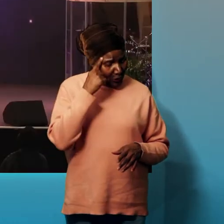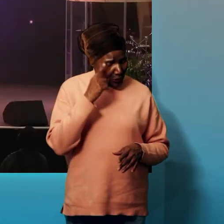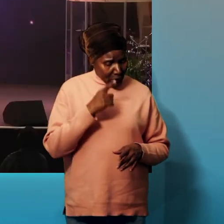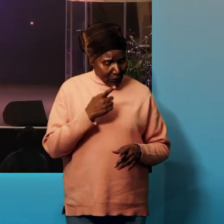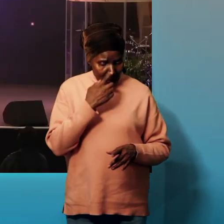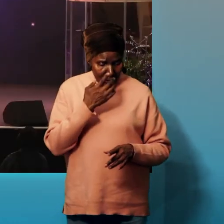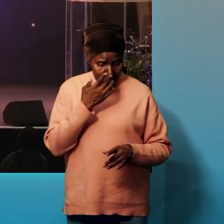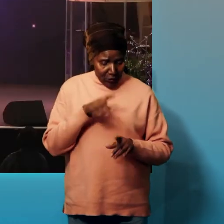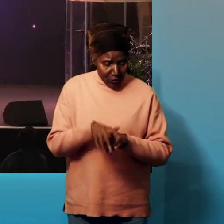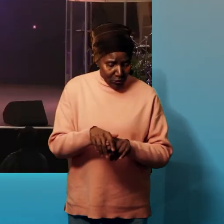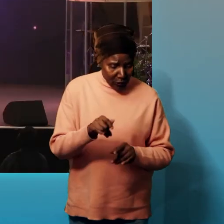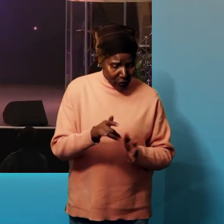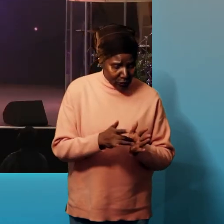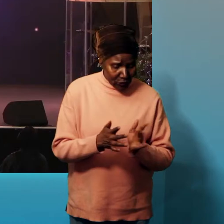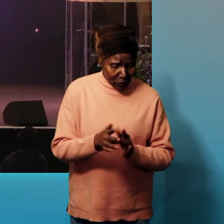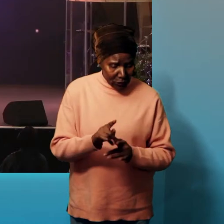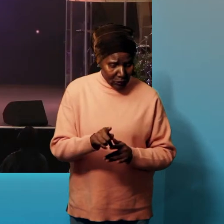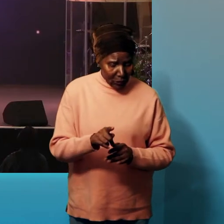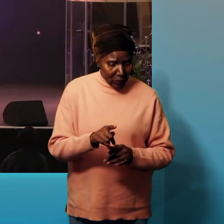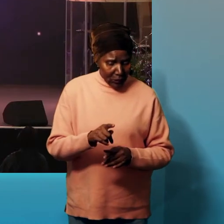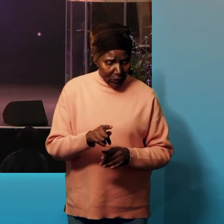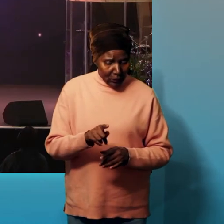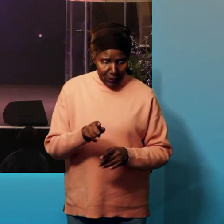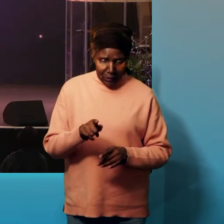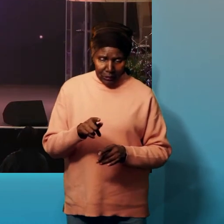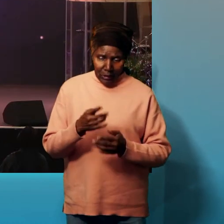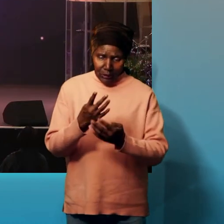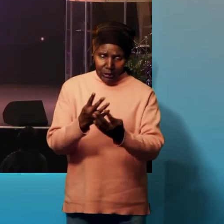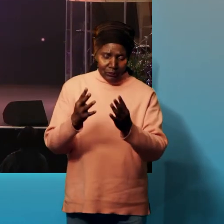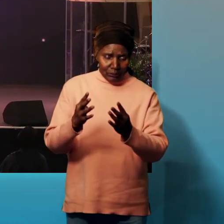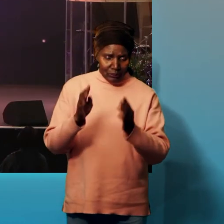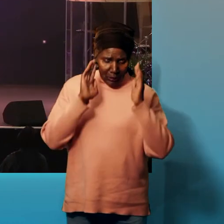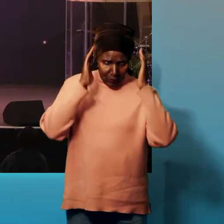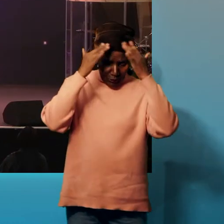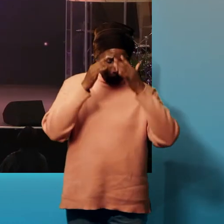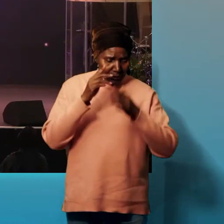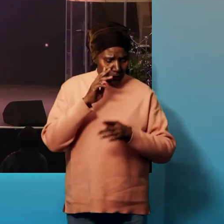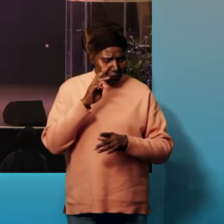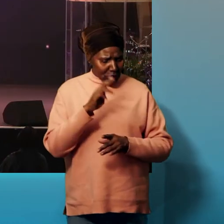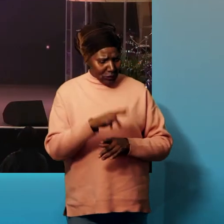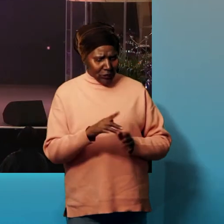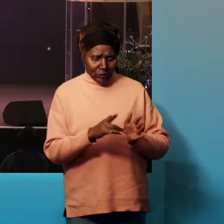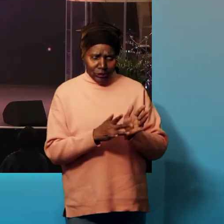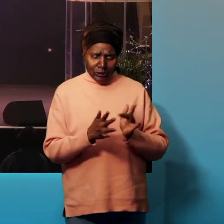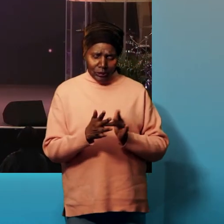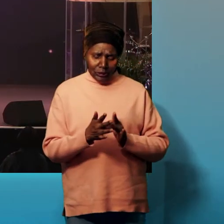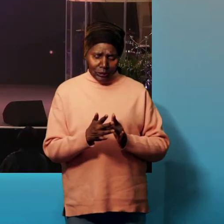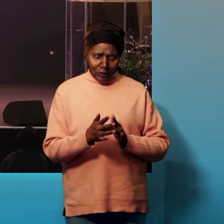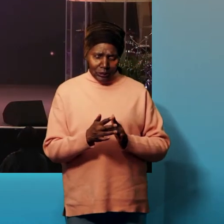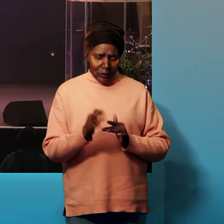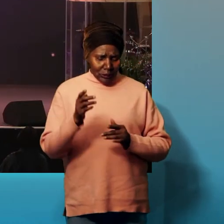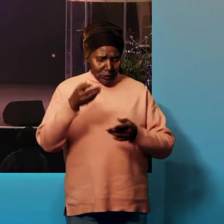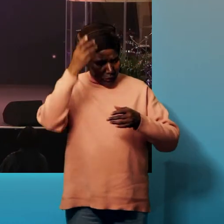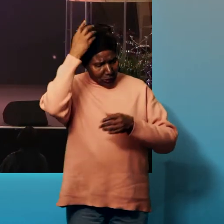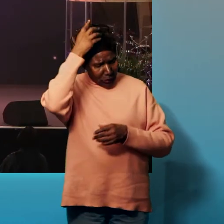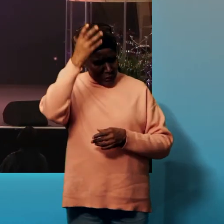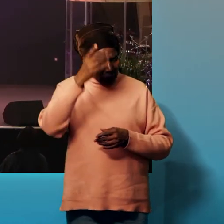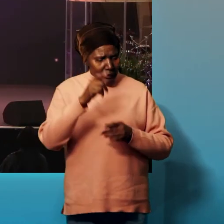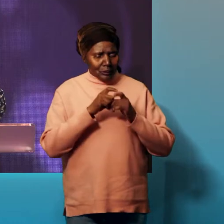is our King and our Lord and our Savior. Was that his heart? Or was it truly denial? Was it